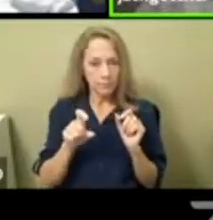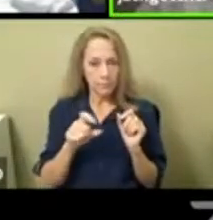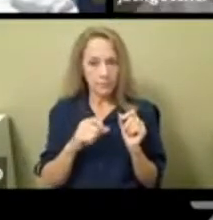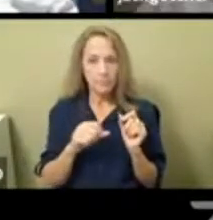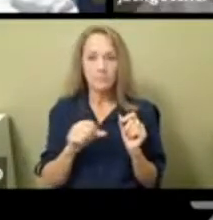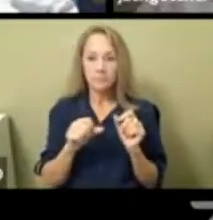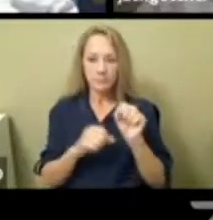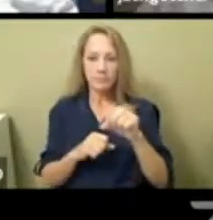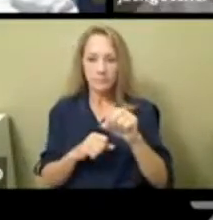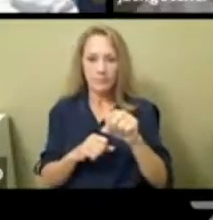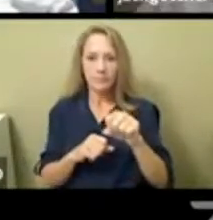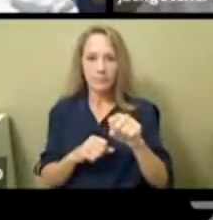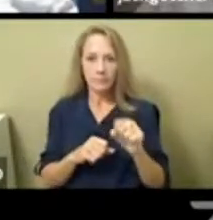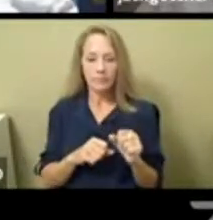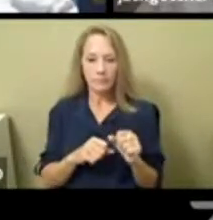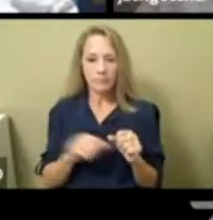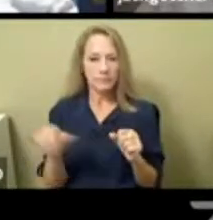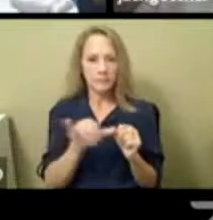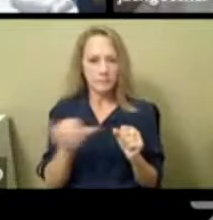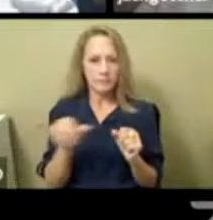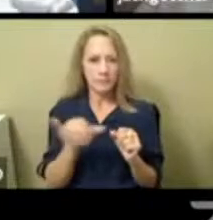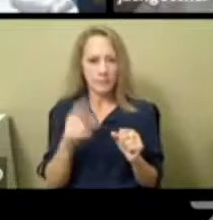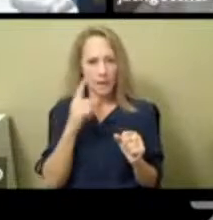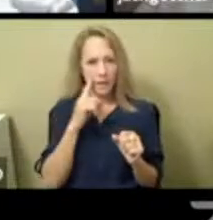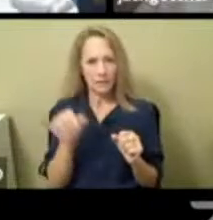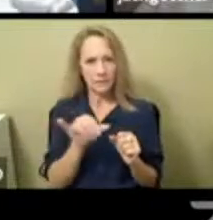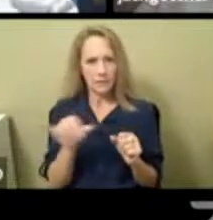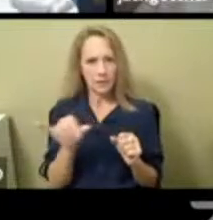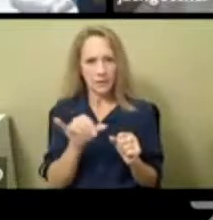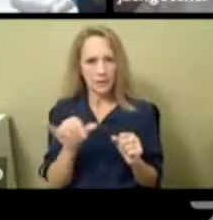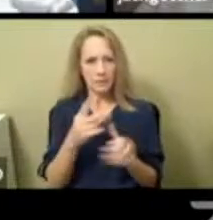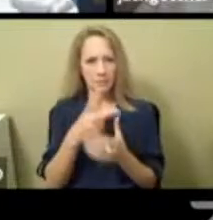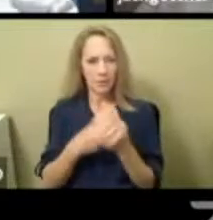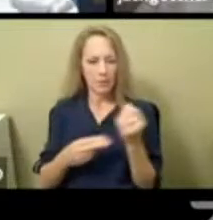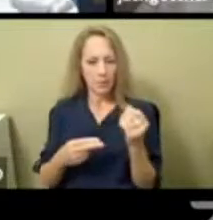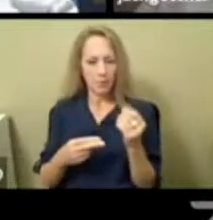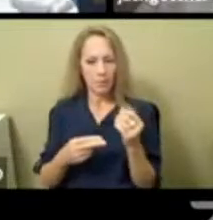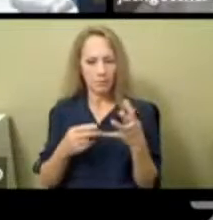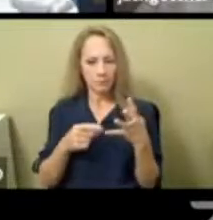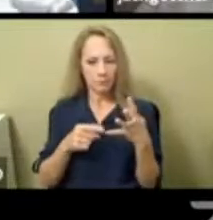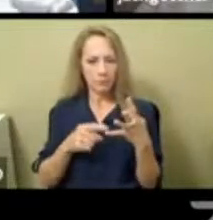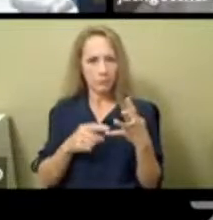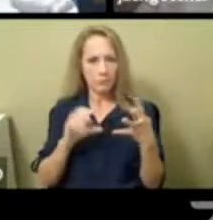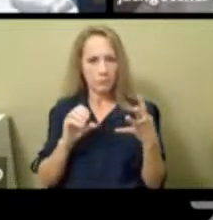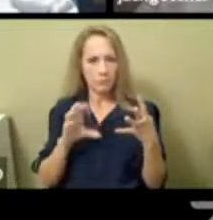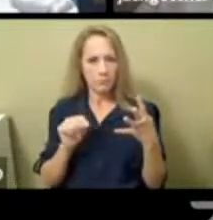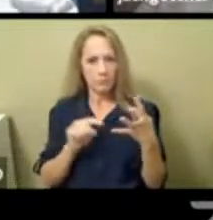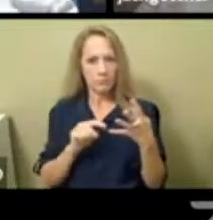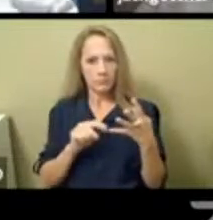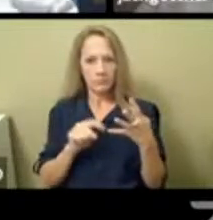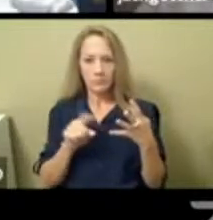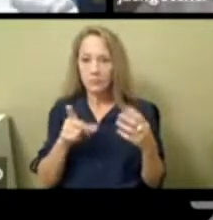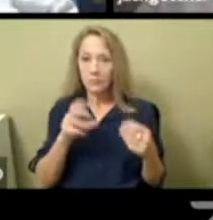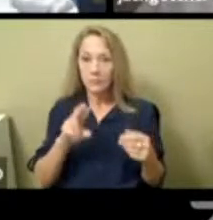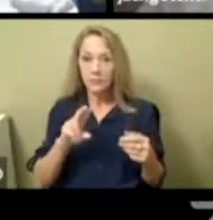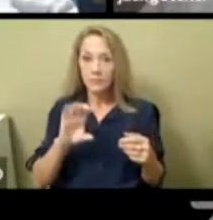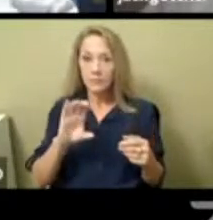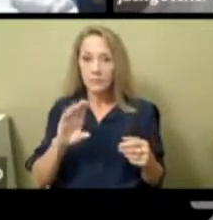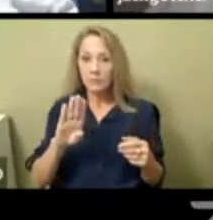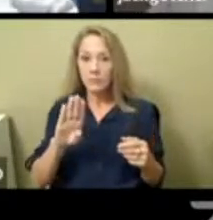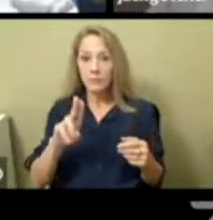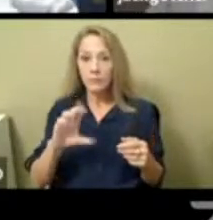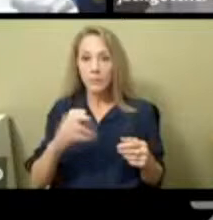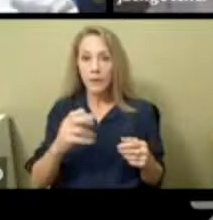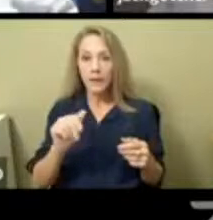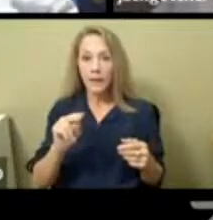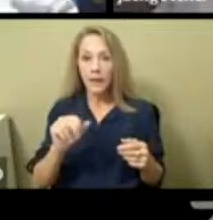Yeah, that was the same as, I think we had the same both ending at the end of the month. Dr. Buchanan, do you have, I guess, any